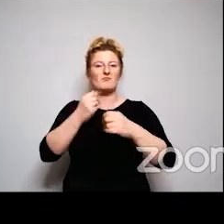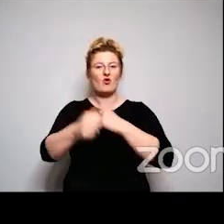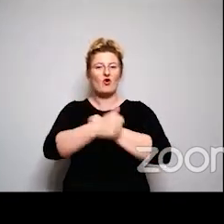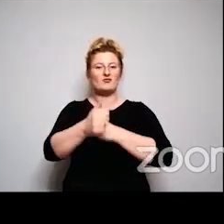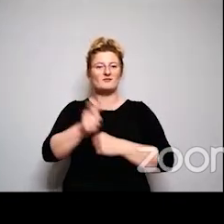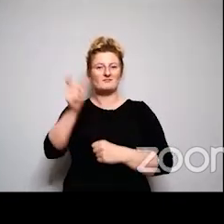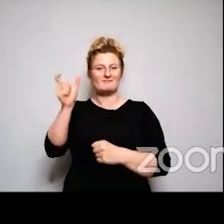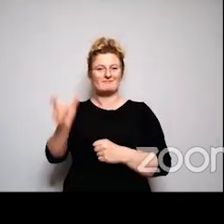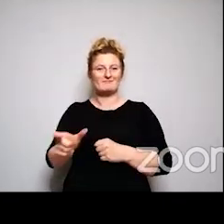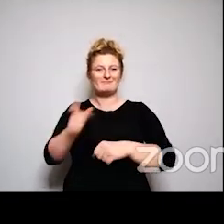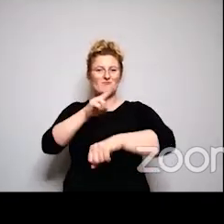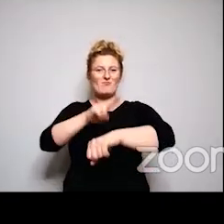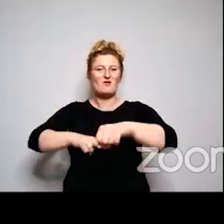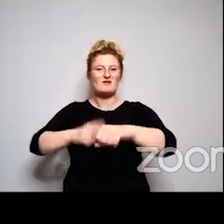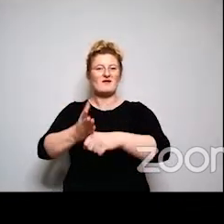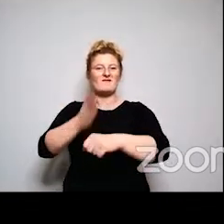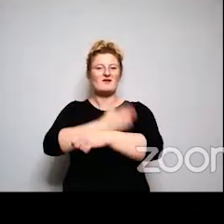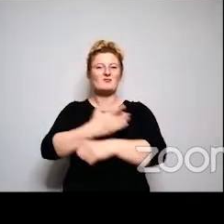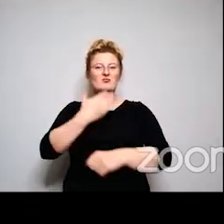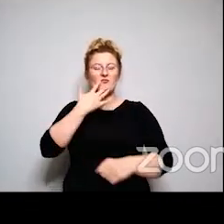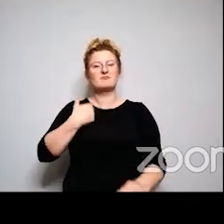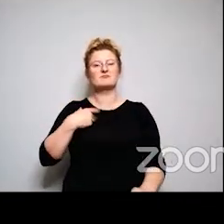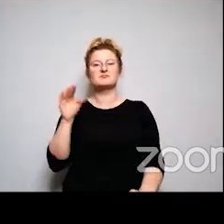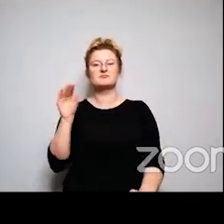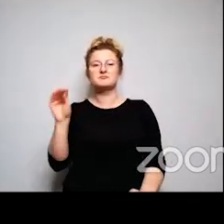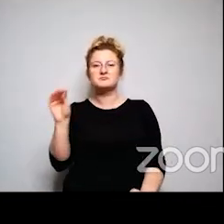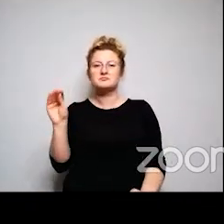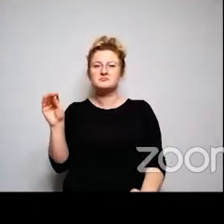him to make a workshop on